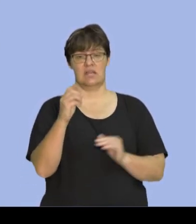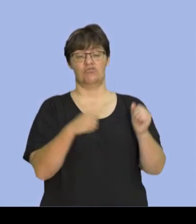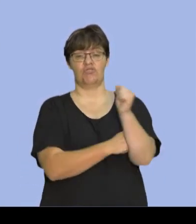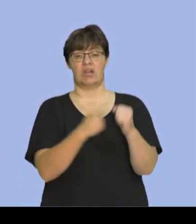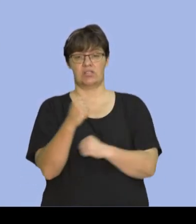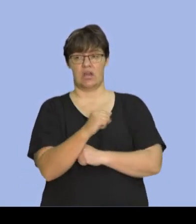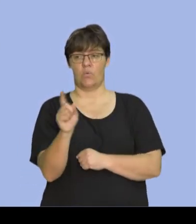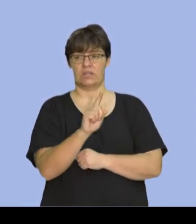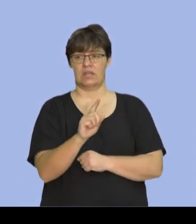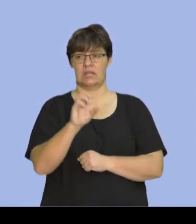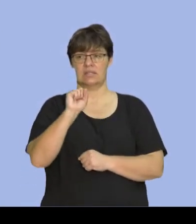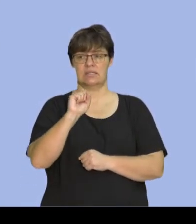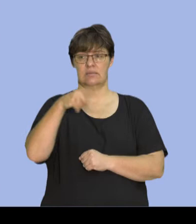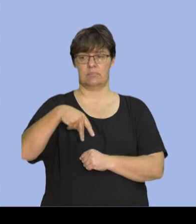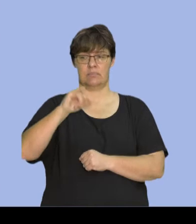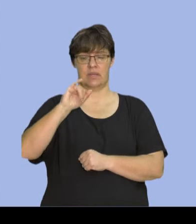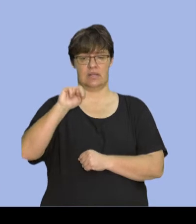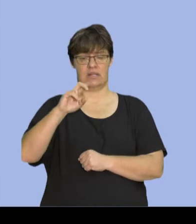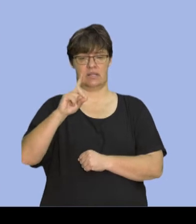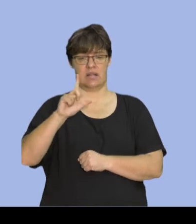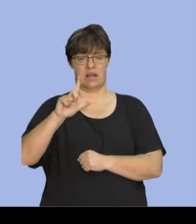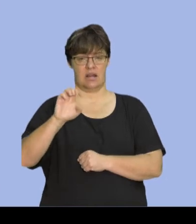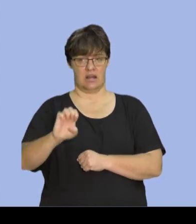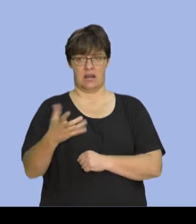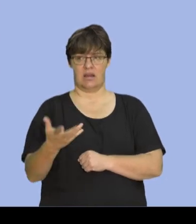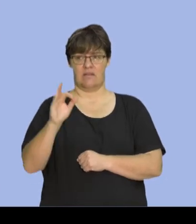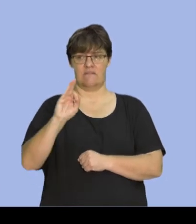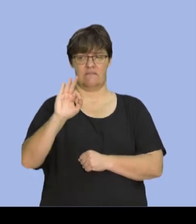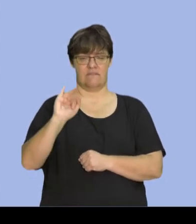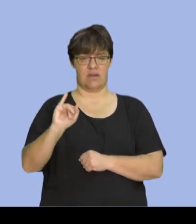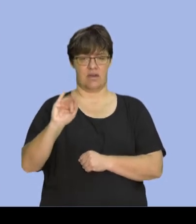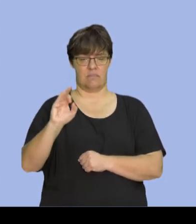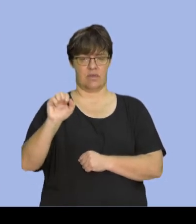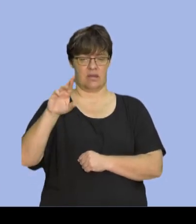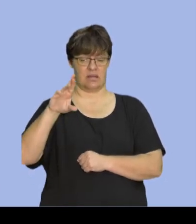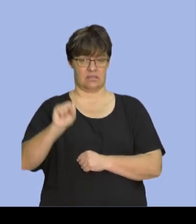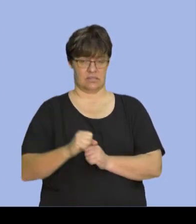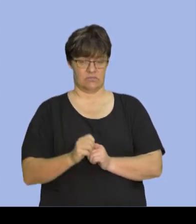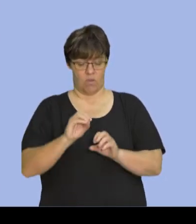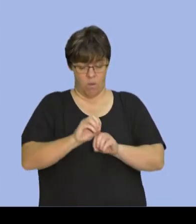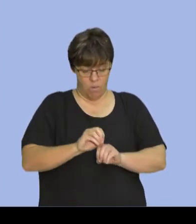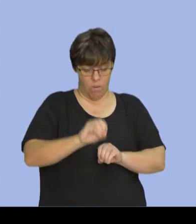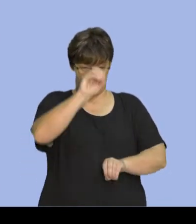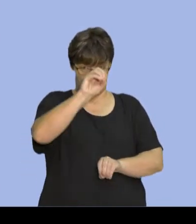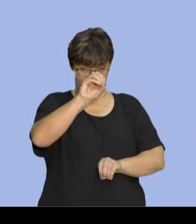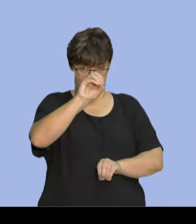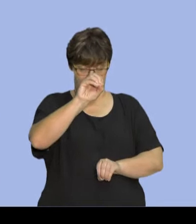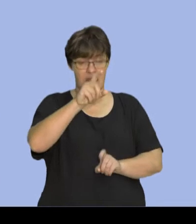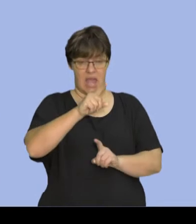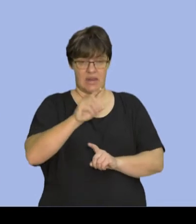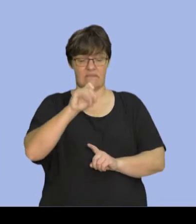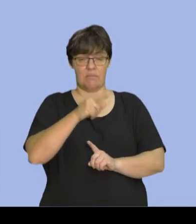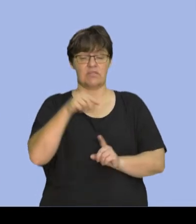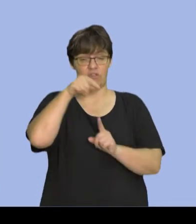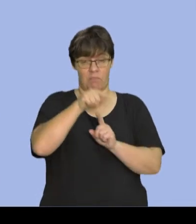called spindle fibers. So we see the centrioles moving to the opposite poles, and fibers